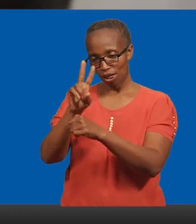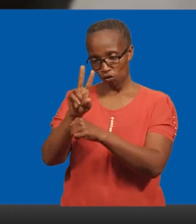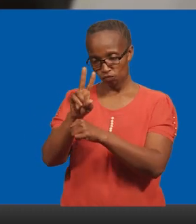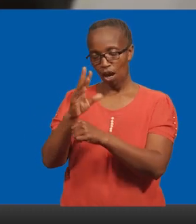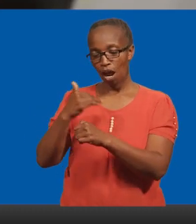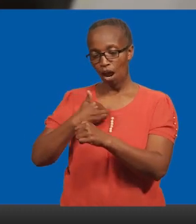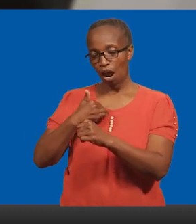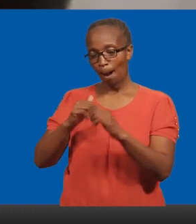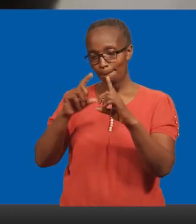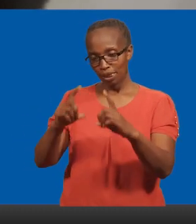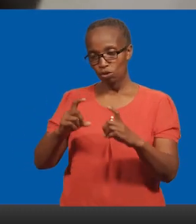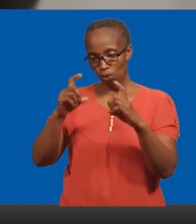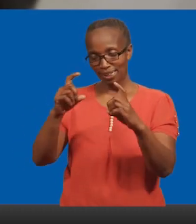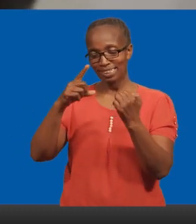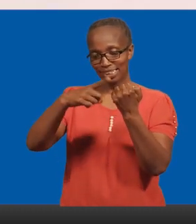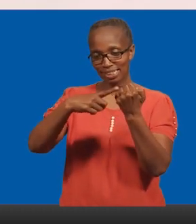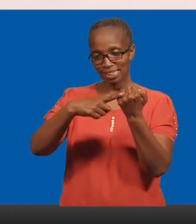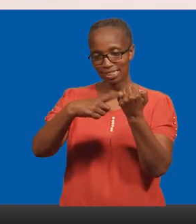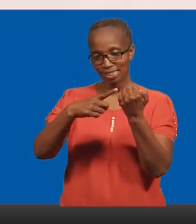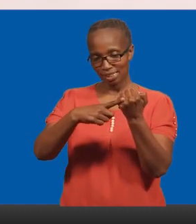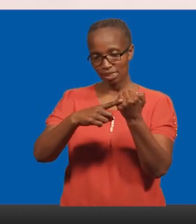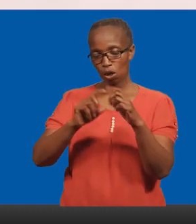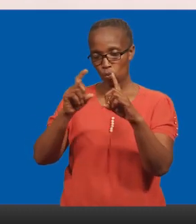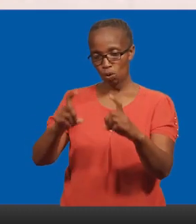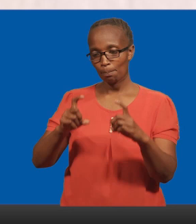12 have been awarded out of the 29. 6